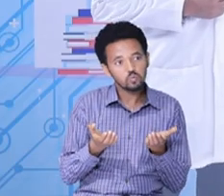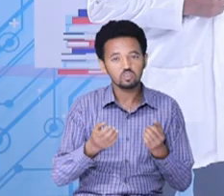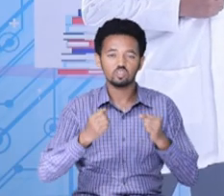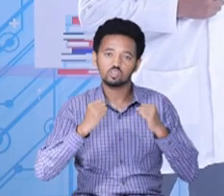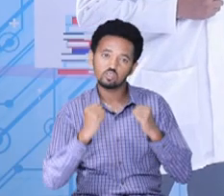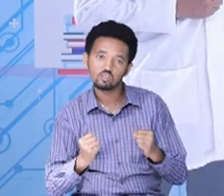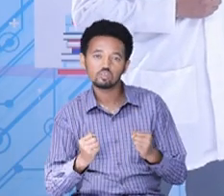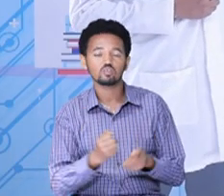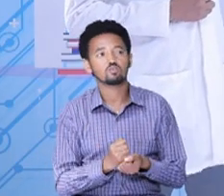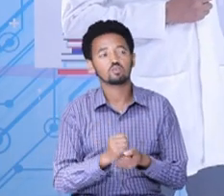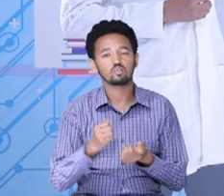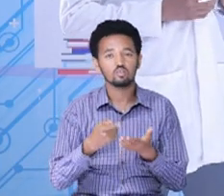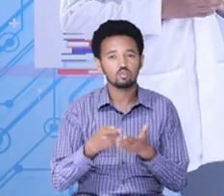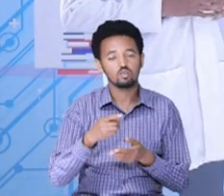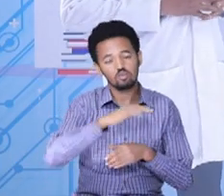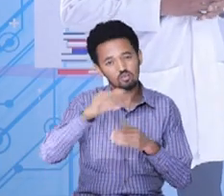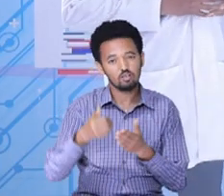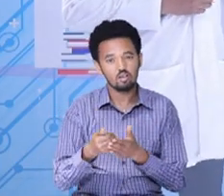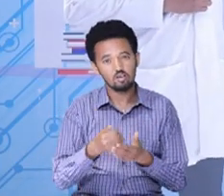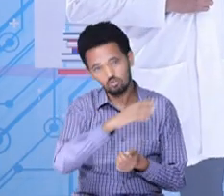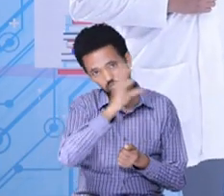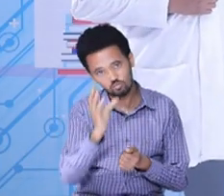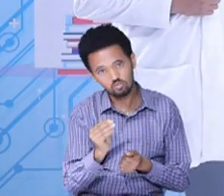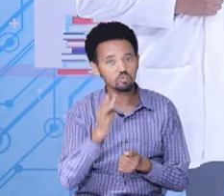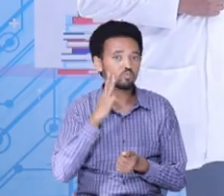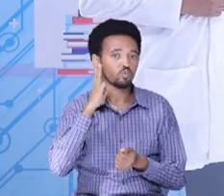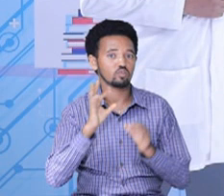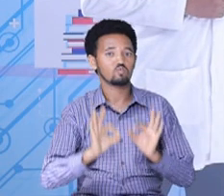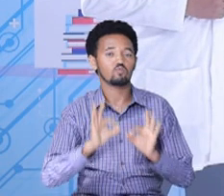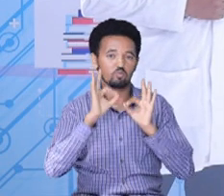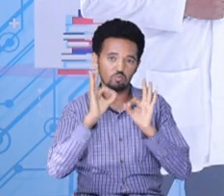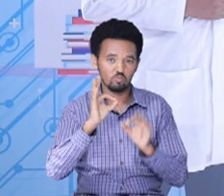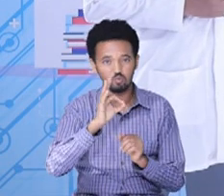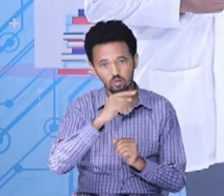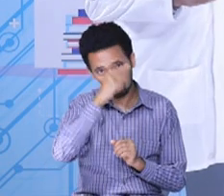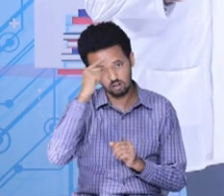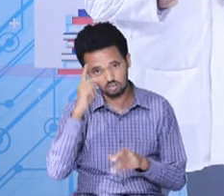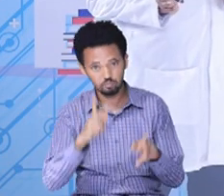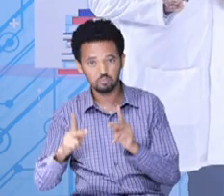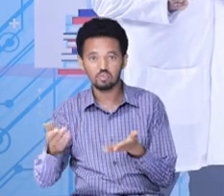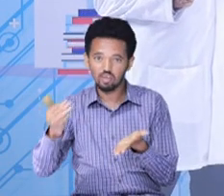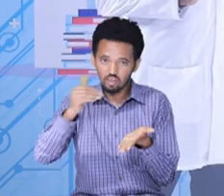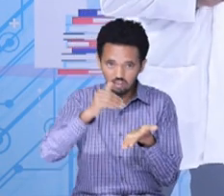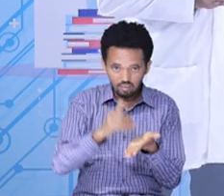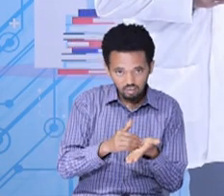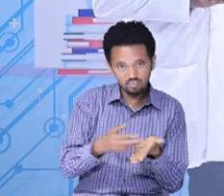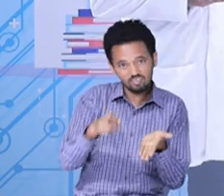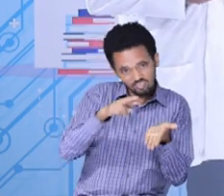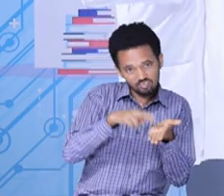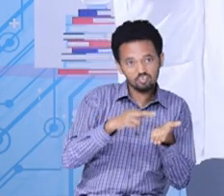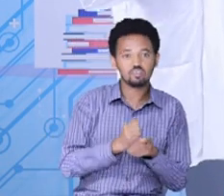justice. Hence, the Pan-Africanism was a form of black people against